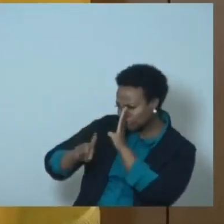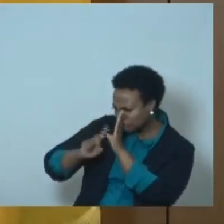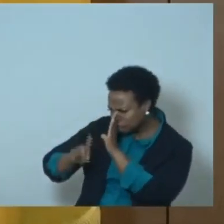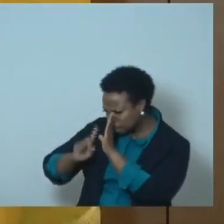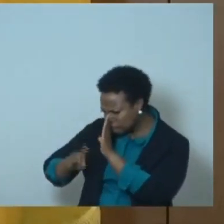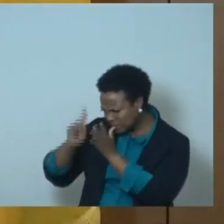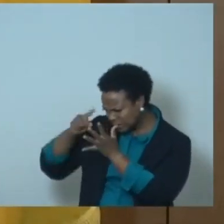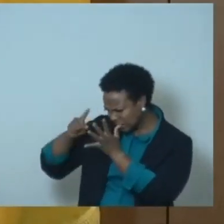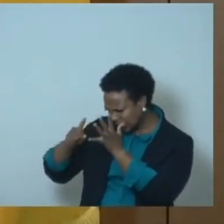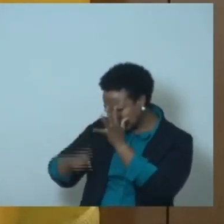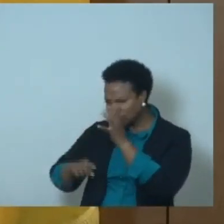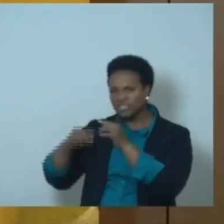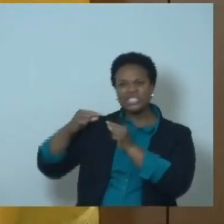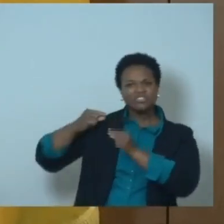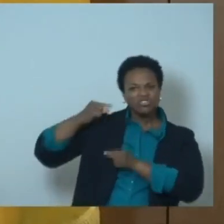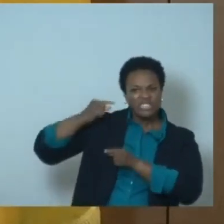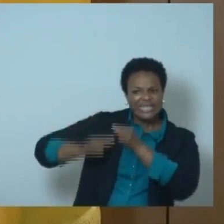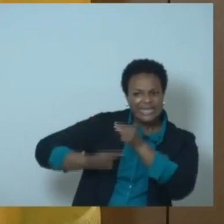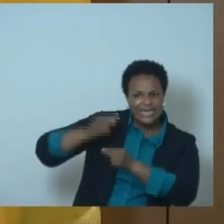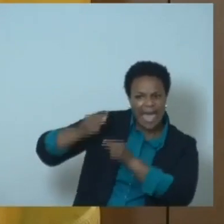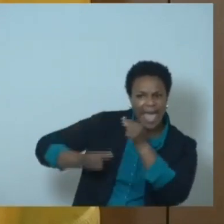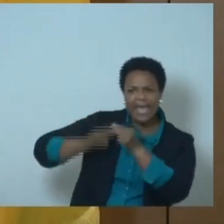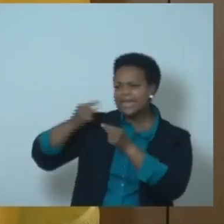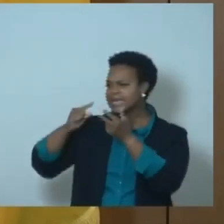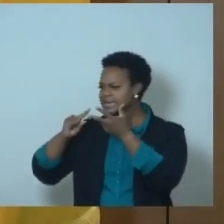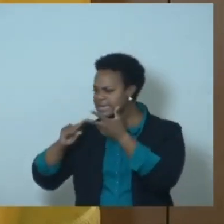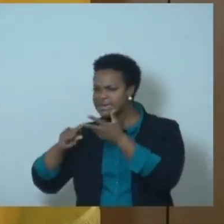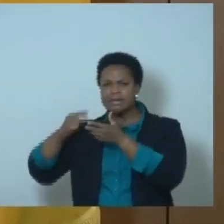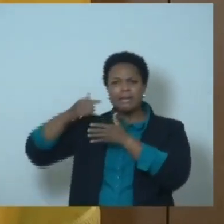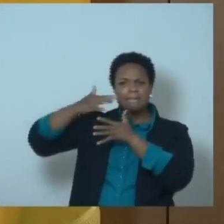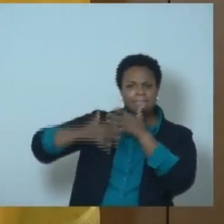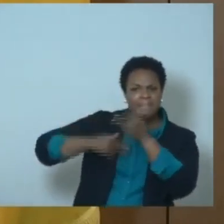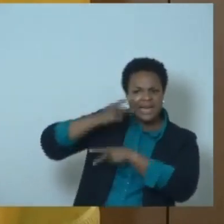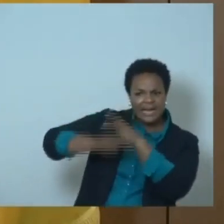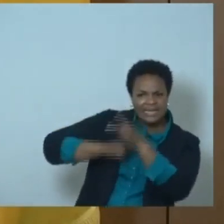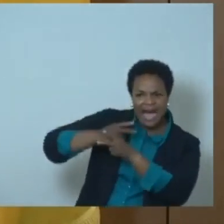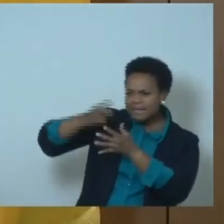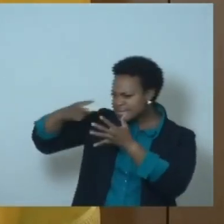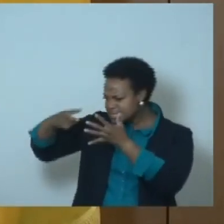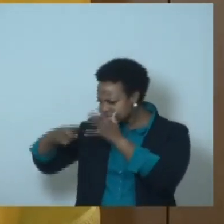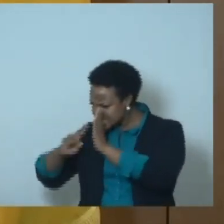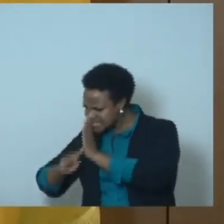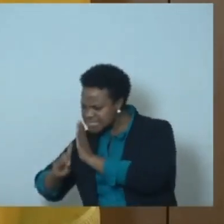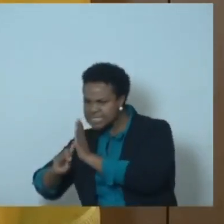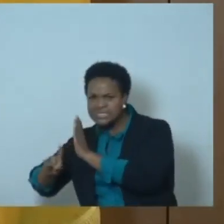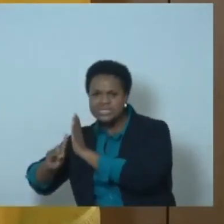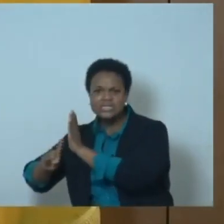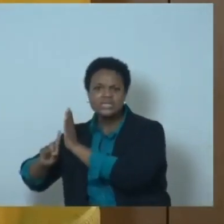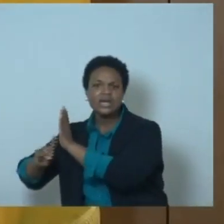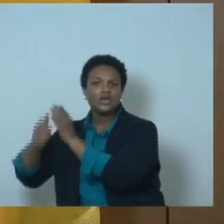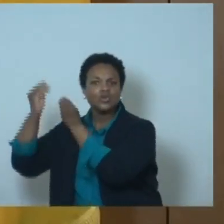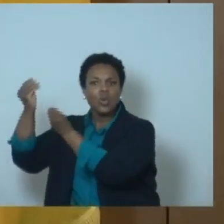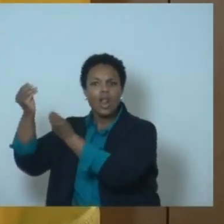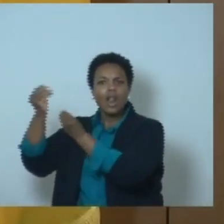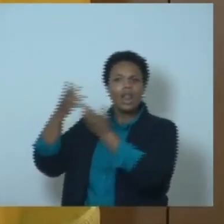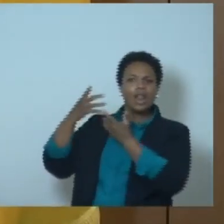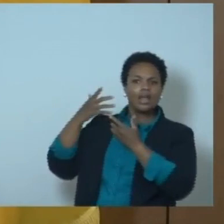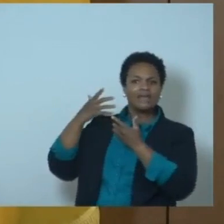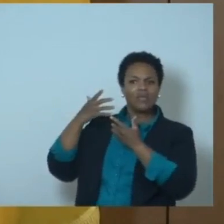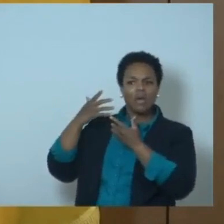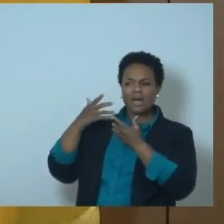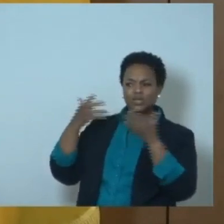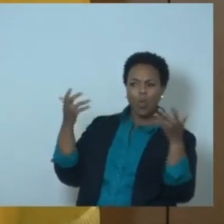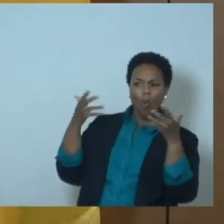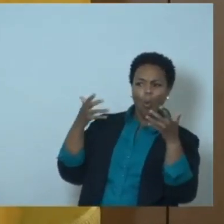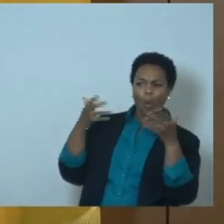issues that we need to know about? Are there blood type issues, genetic issues, that we need to be concerned about that make you more or less